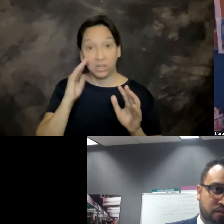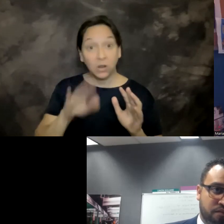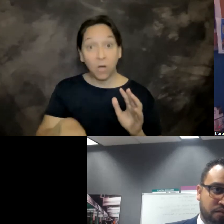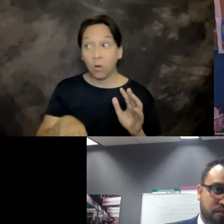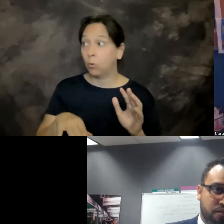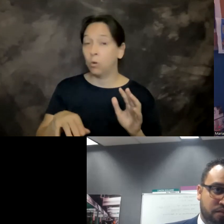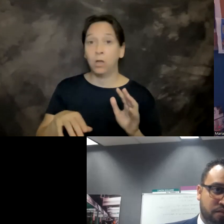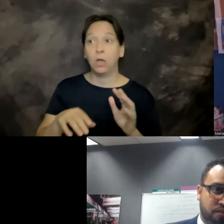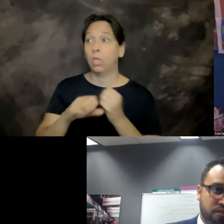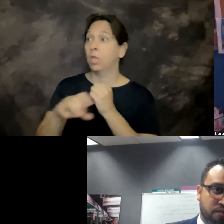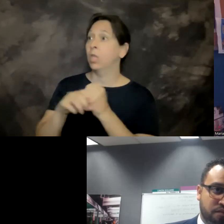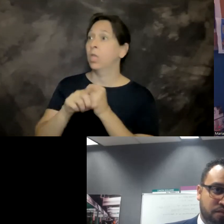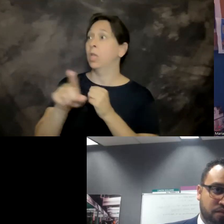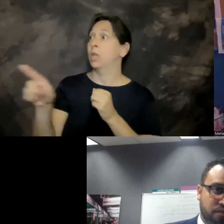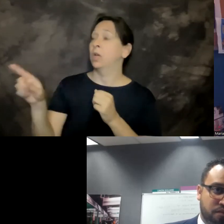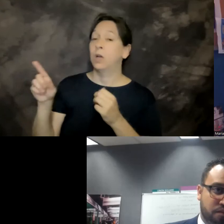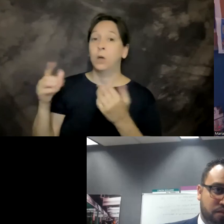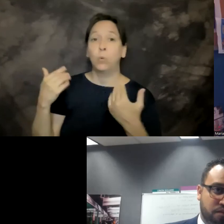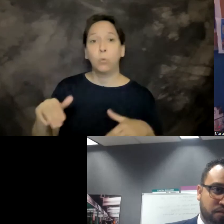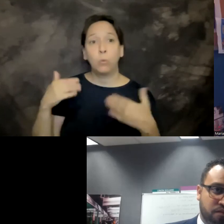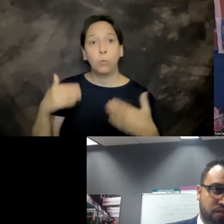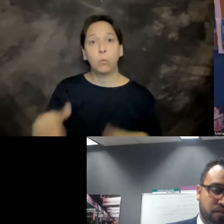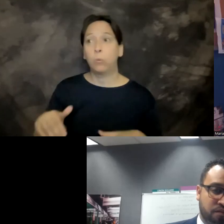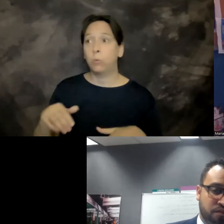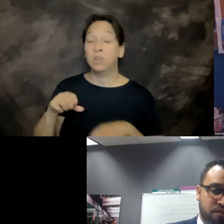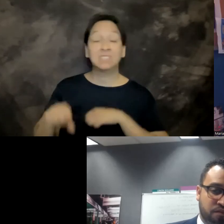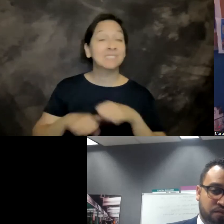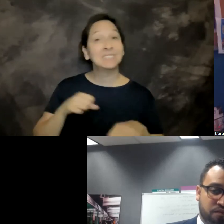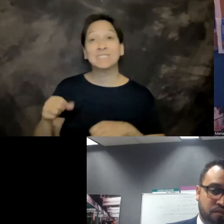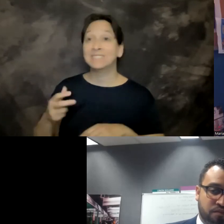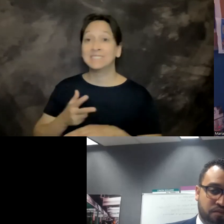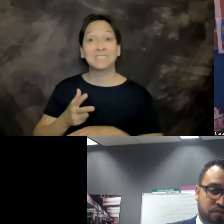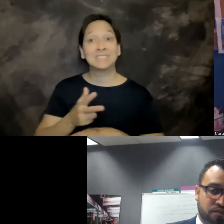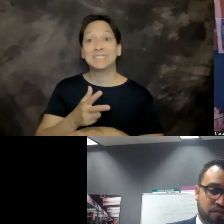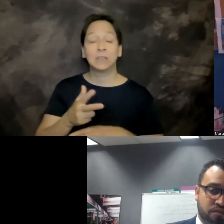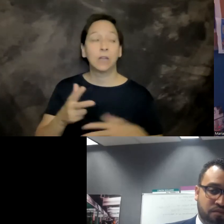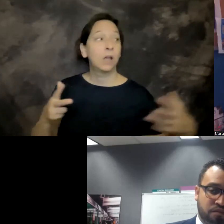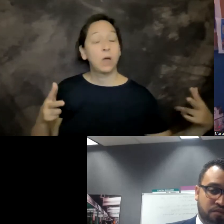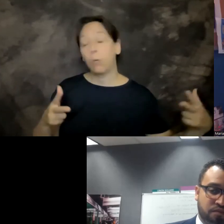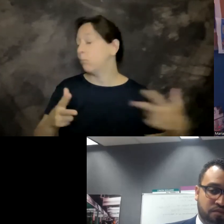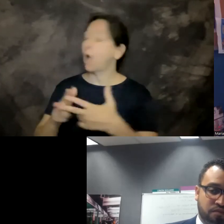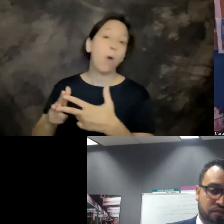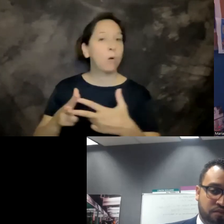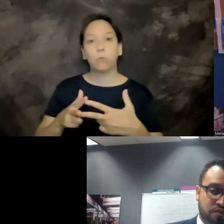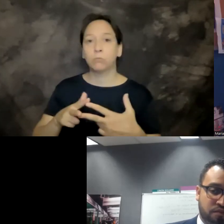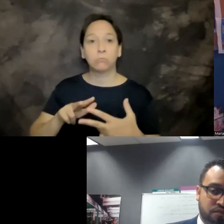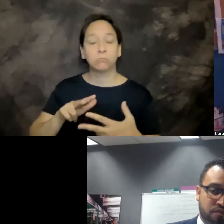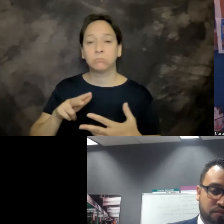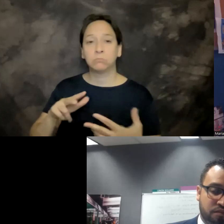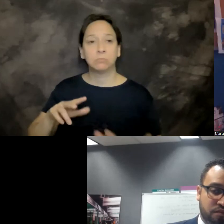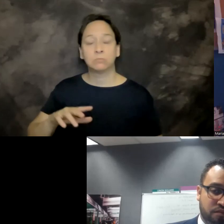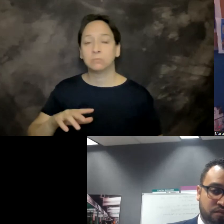time about, people on their bikes being hit, being killed. And that's just on